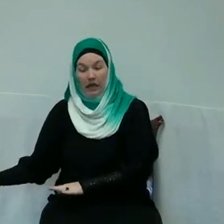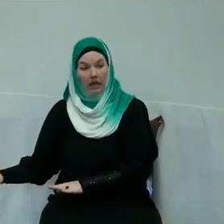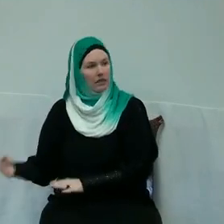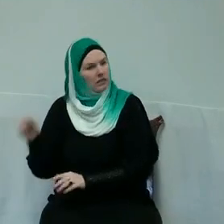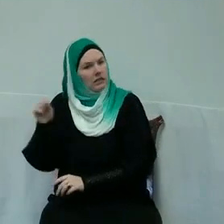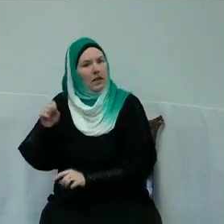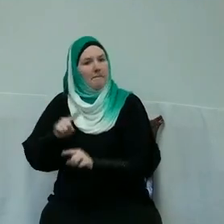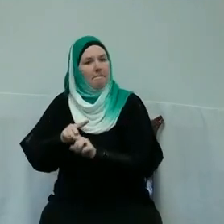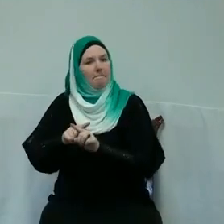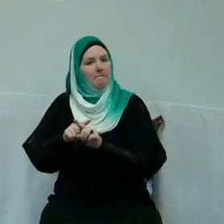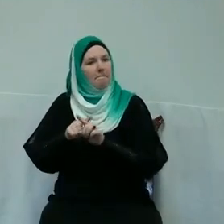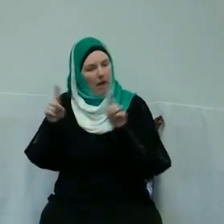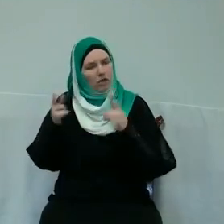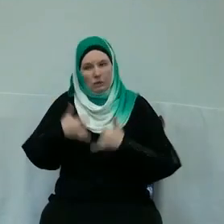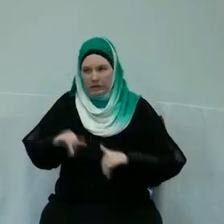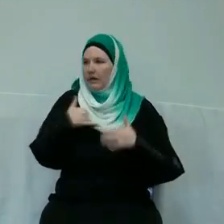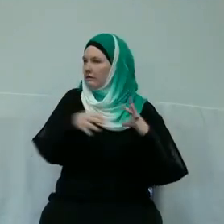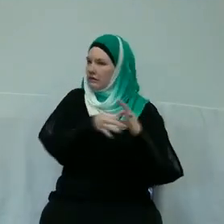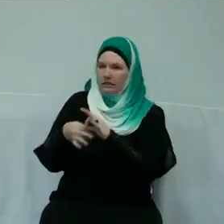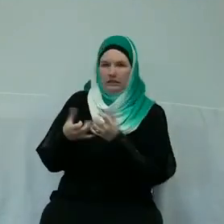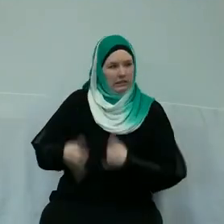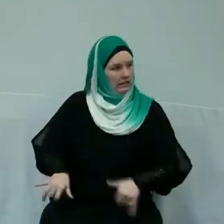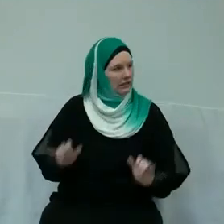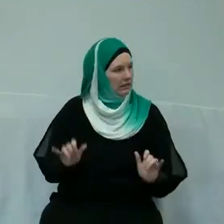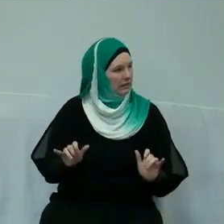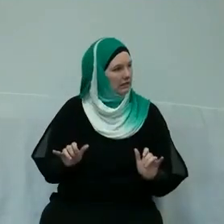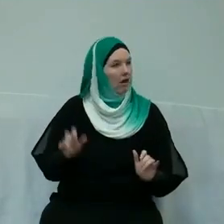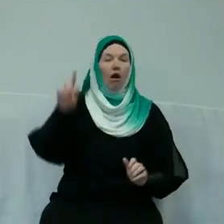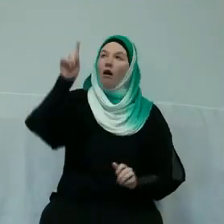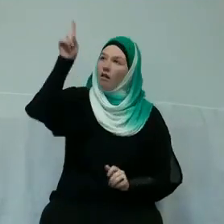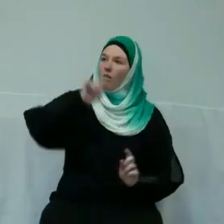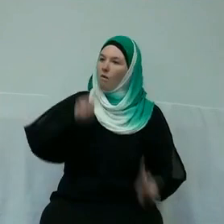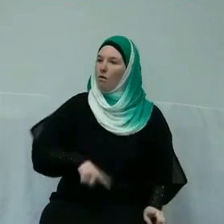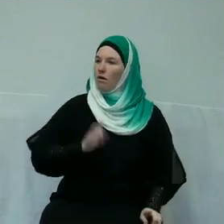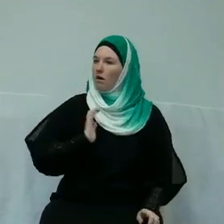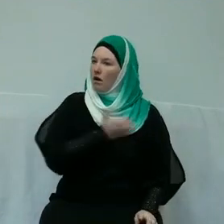no relationship with him. You do have a relationship with him. Allah ordered us and says,